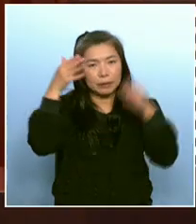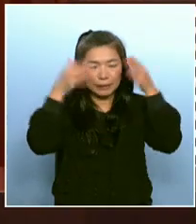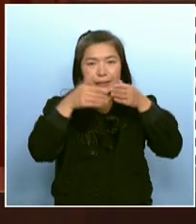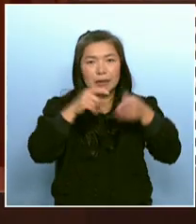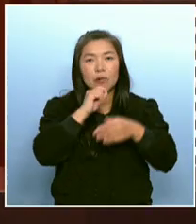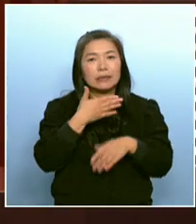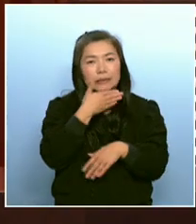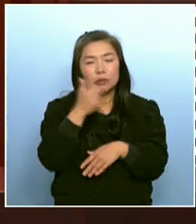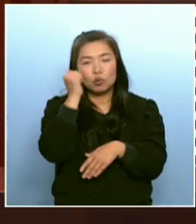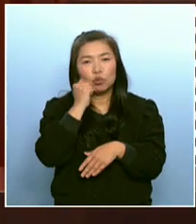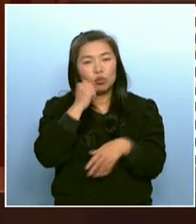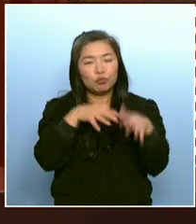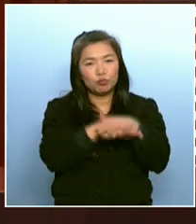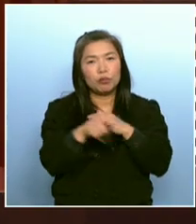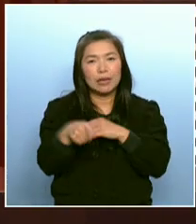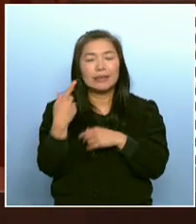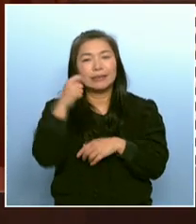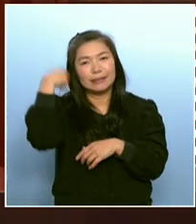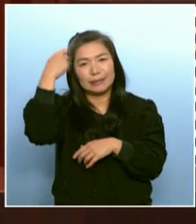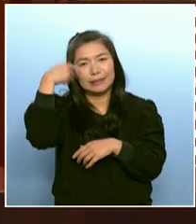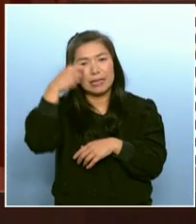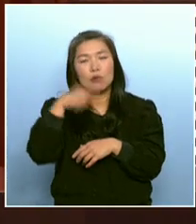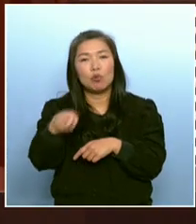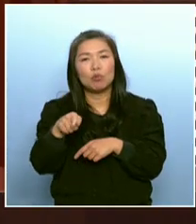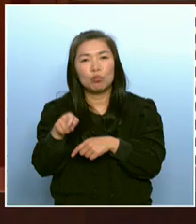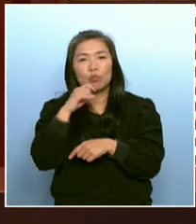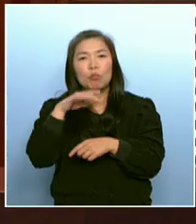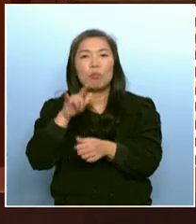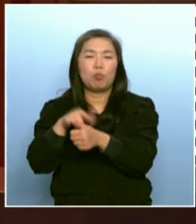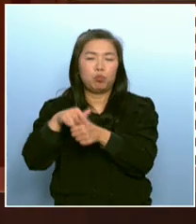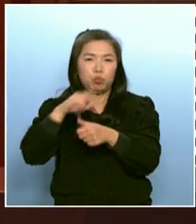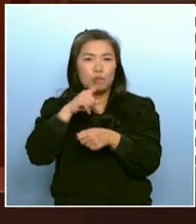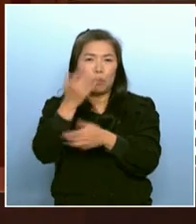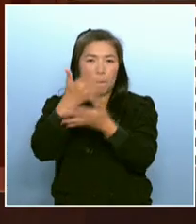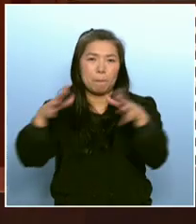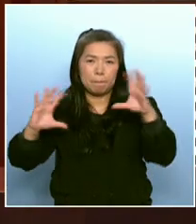more precise estimate of the number of service places to be provided.